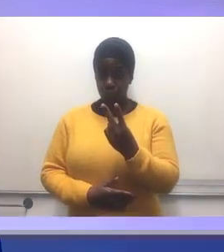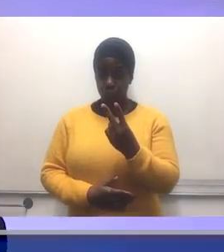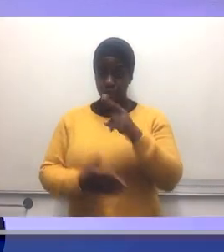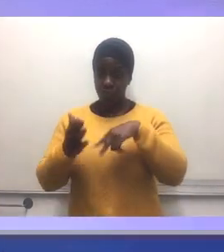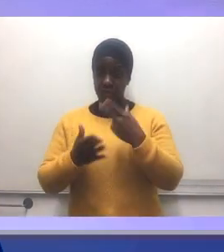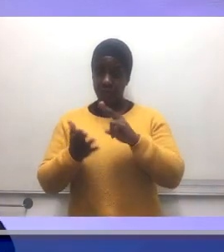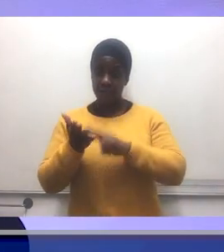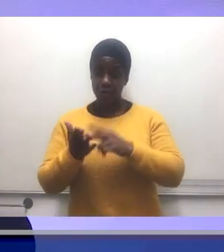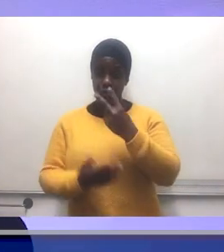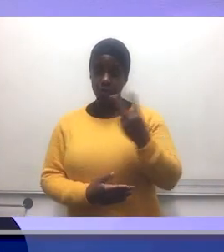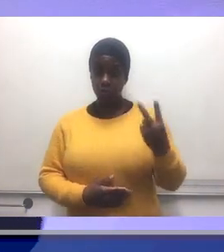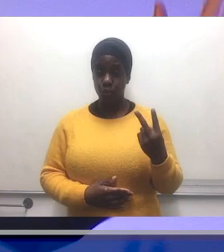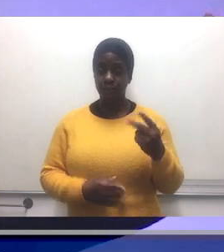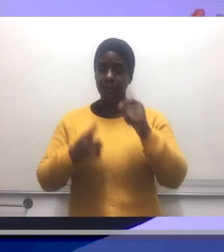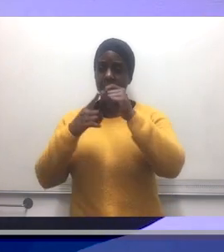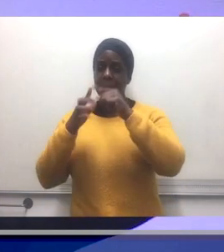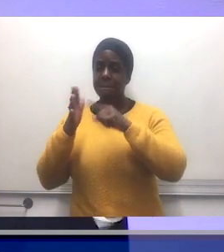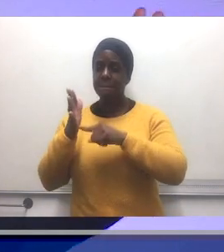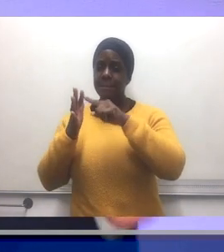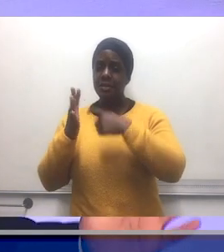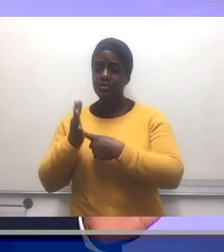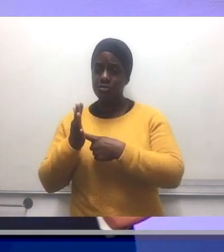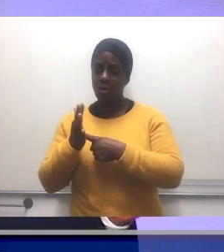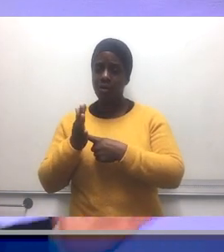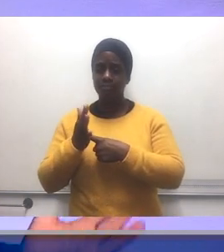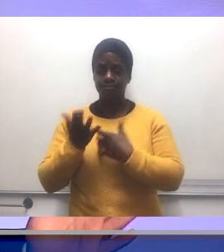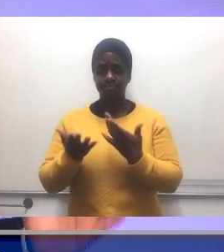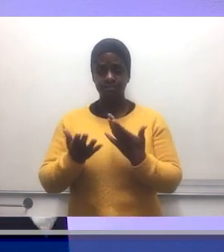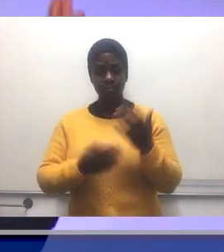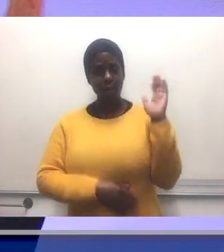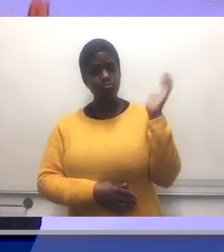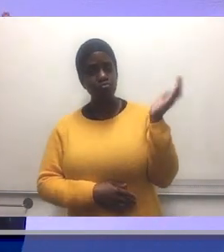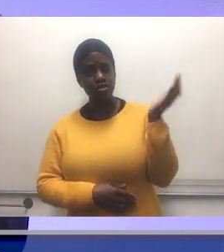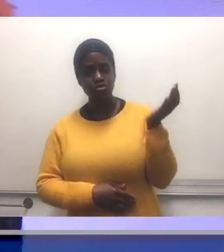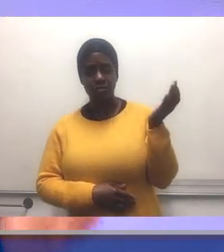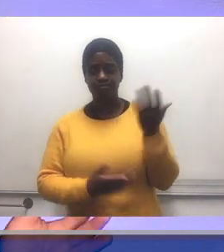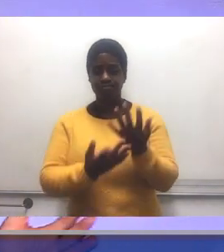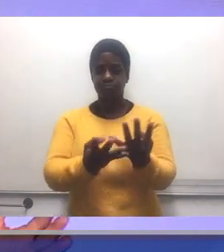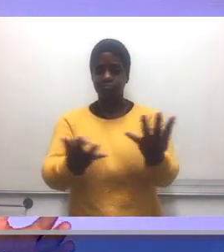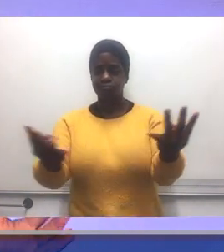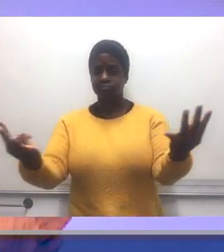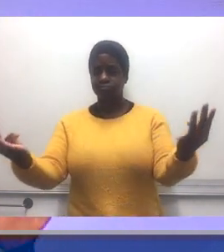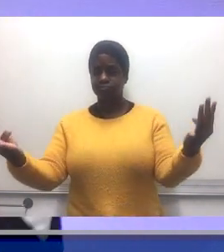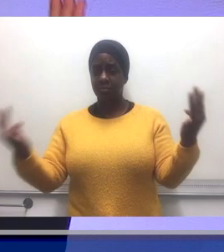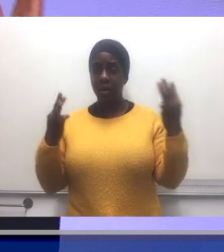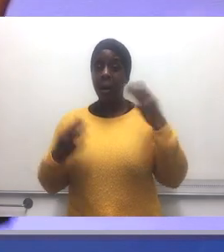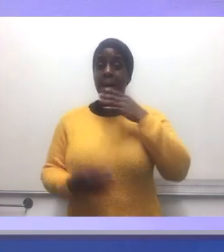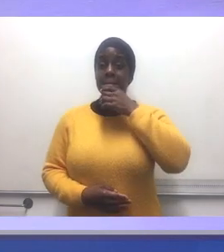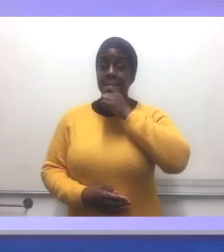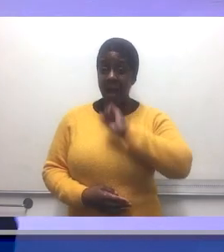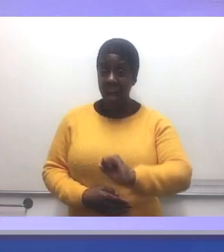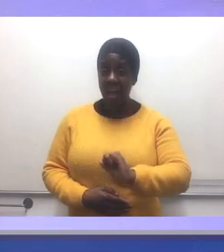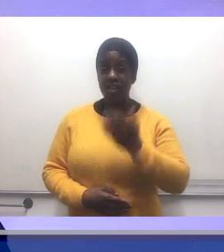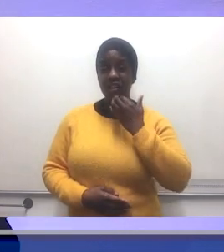22, Peter, preaching to the multitude, said, "Men of Israel,